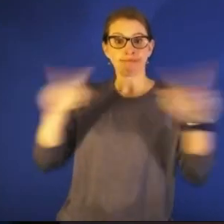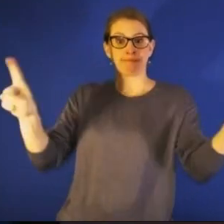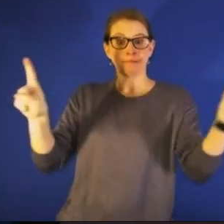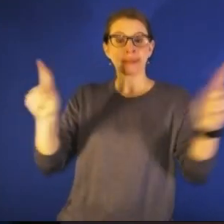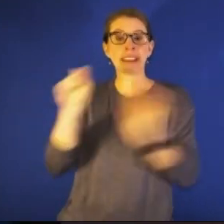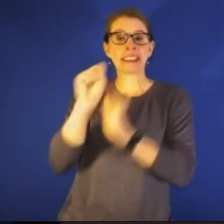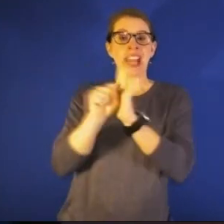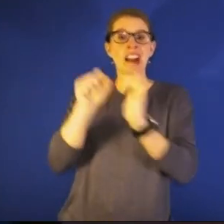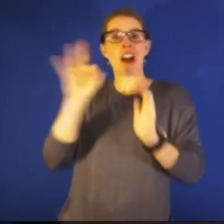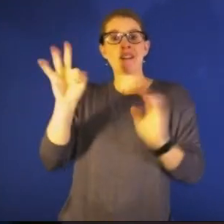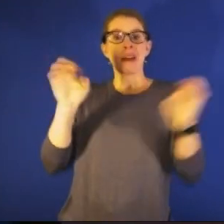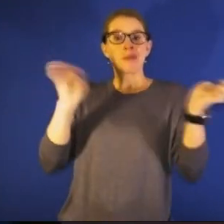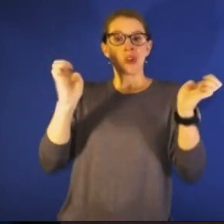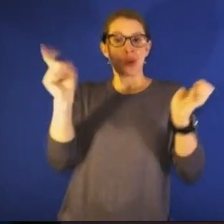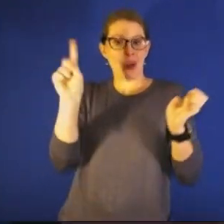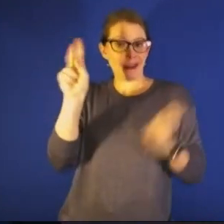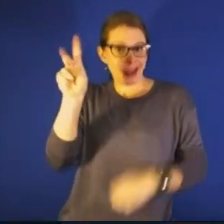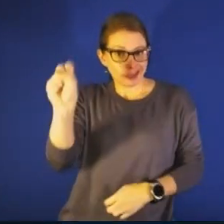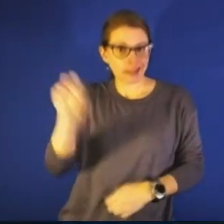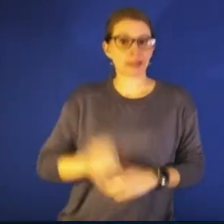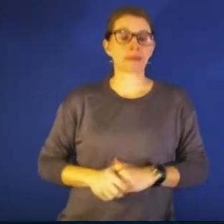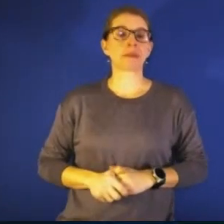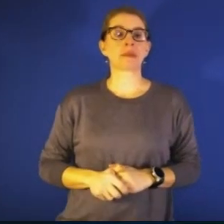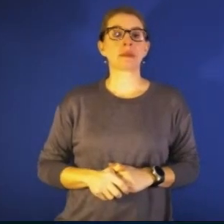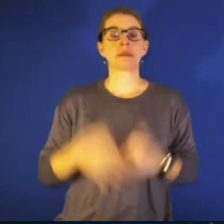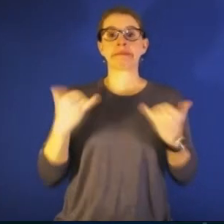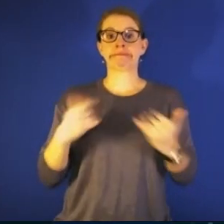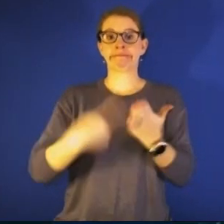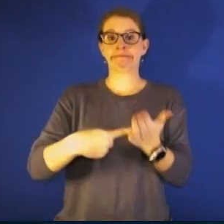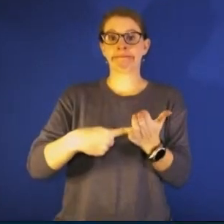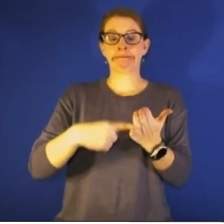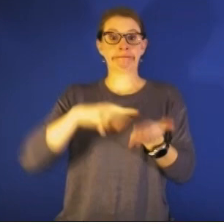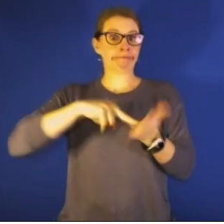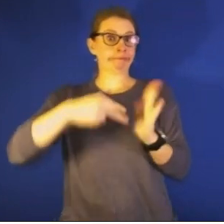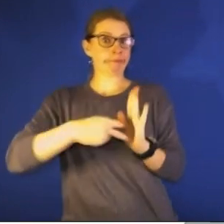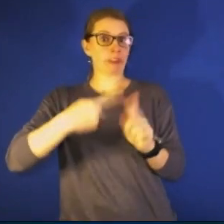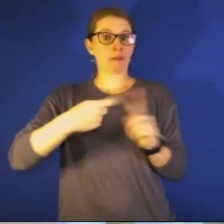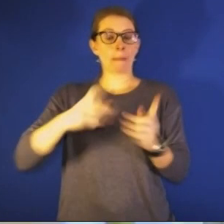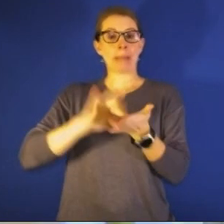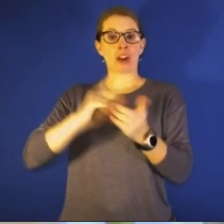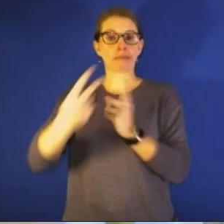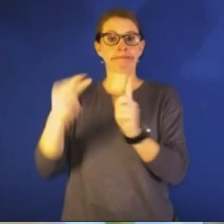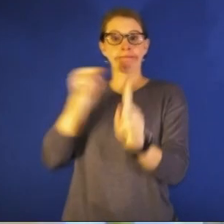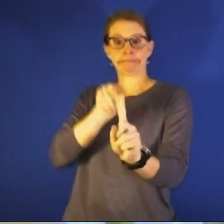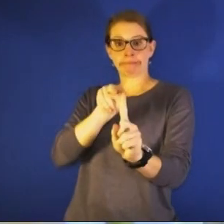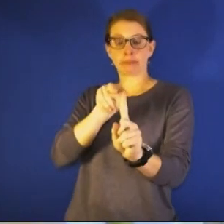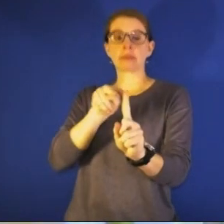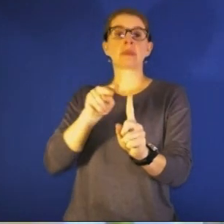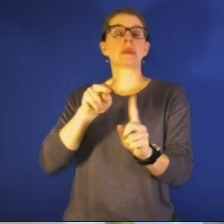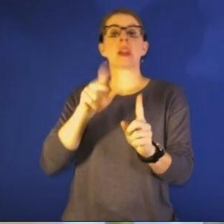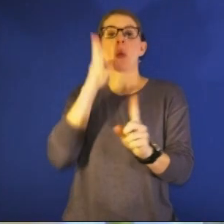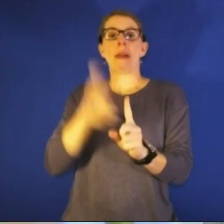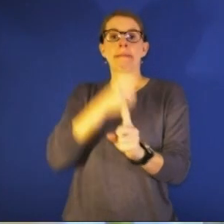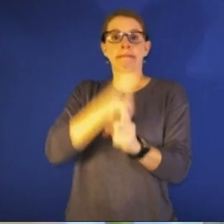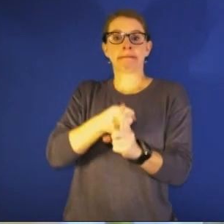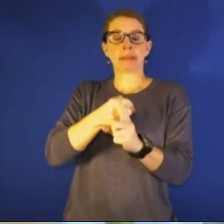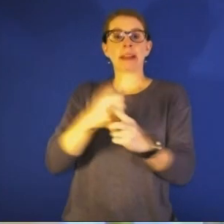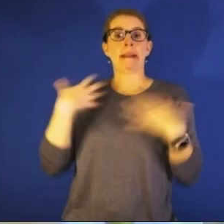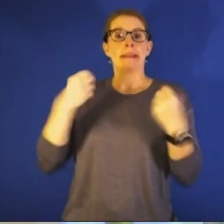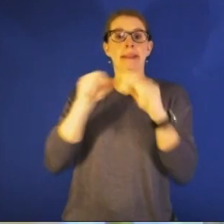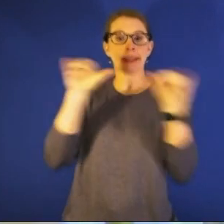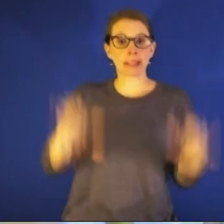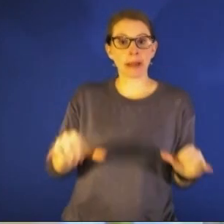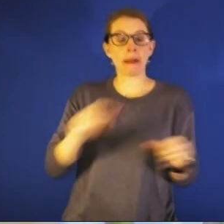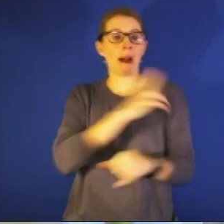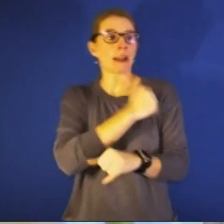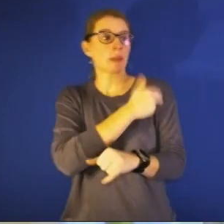emergency in the state of Kansas. Today, we are going to discuss what this means from a medical standpoint, how this will impact health systems at hospitals across the